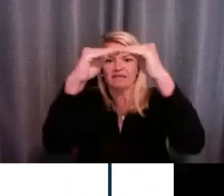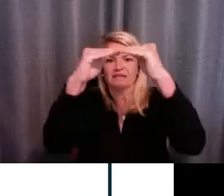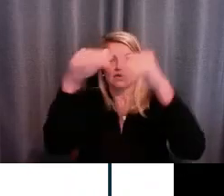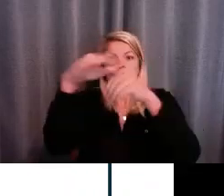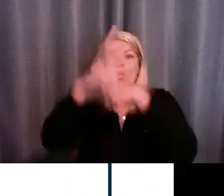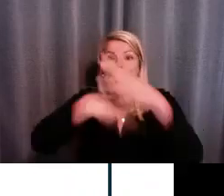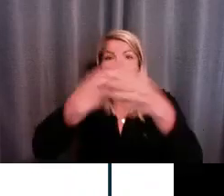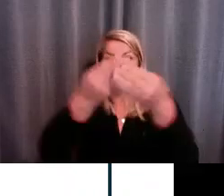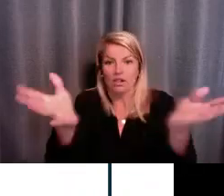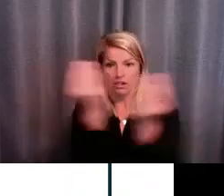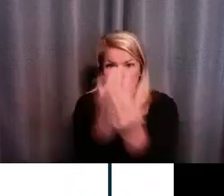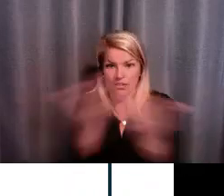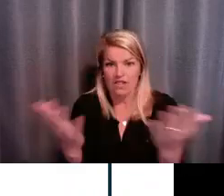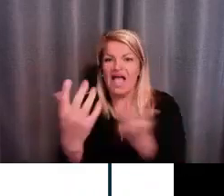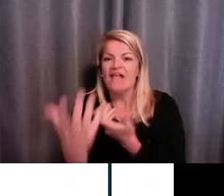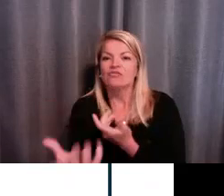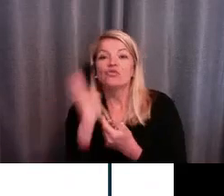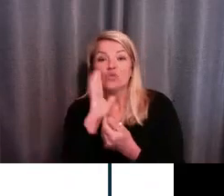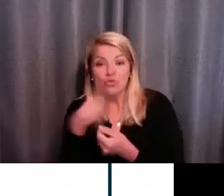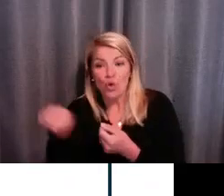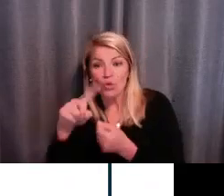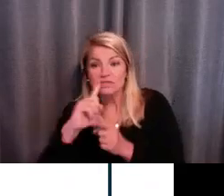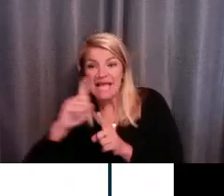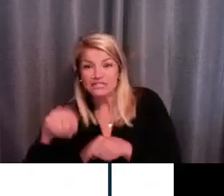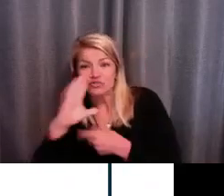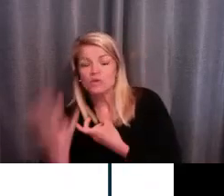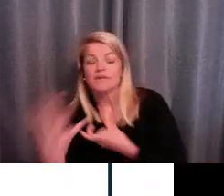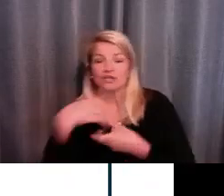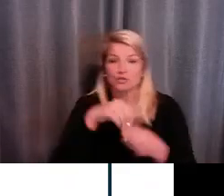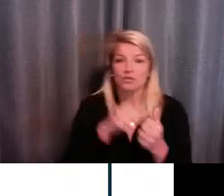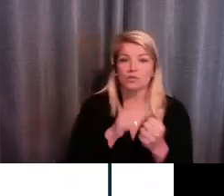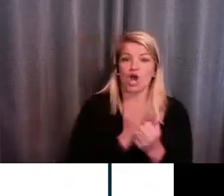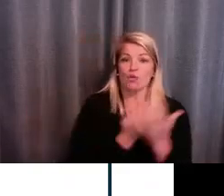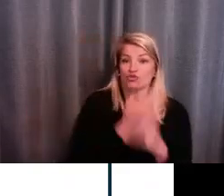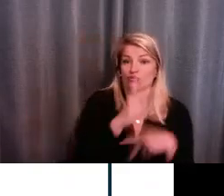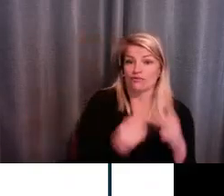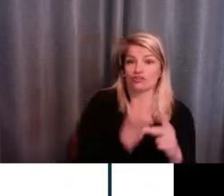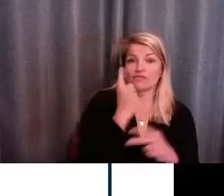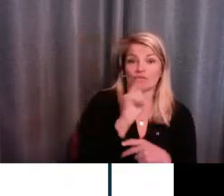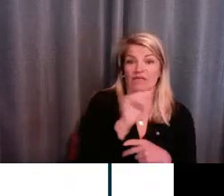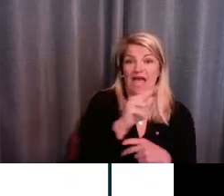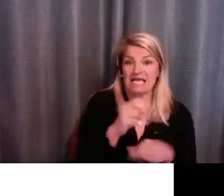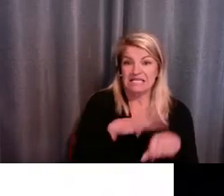be included in the new version of the minimum standards update. Next slide, please.